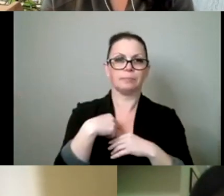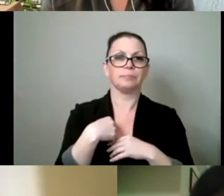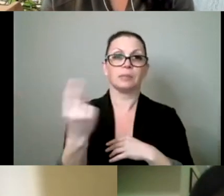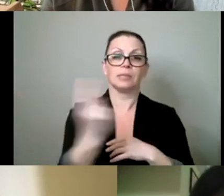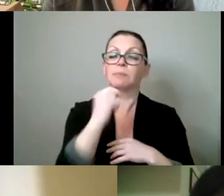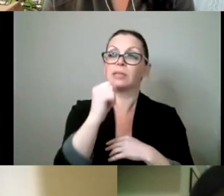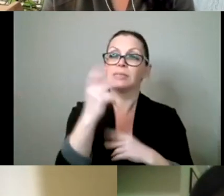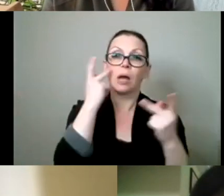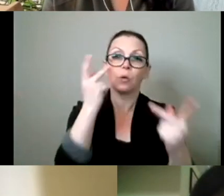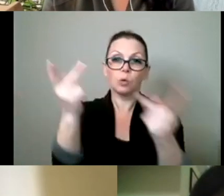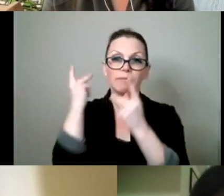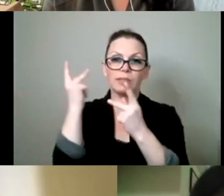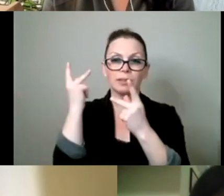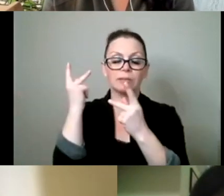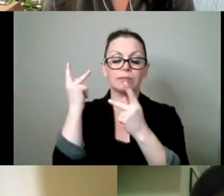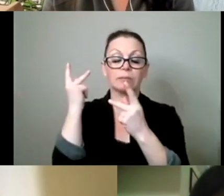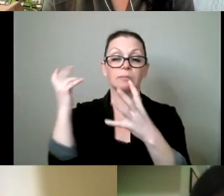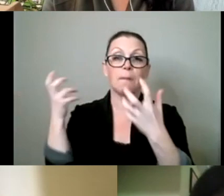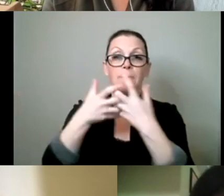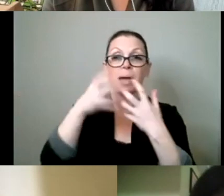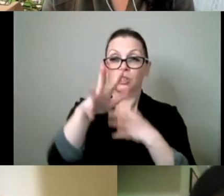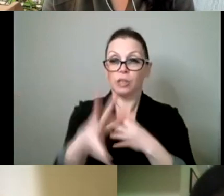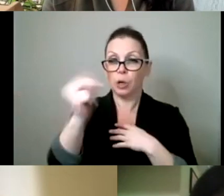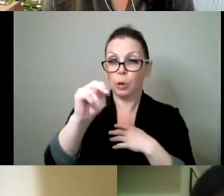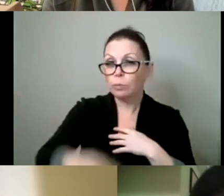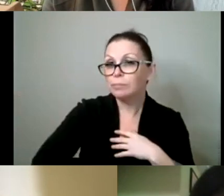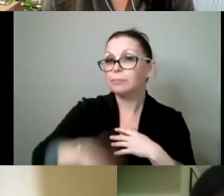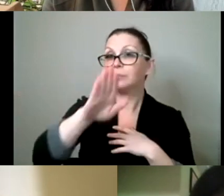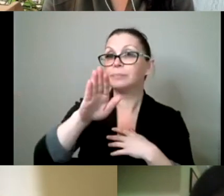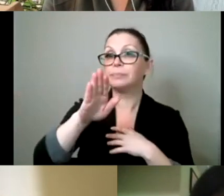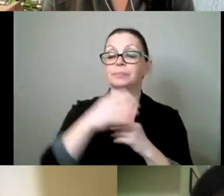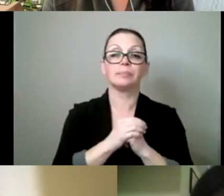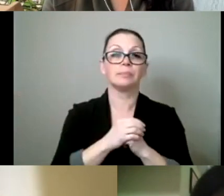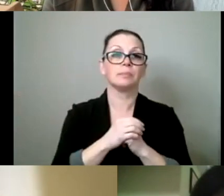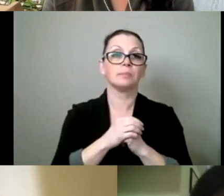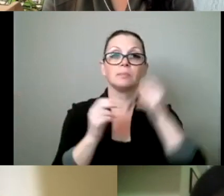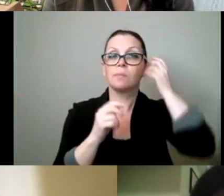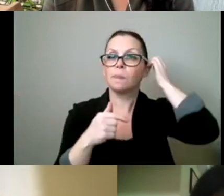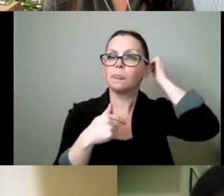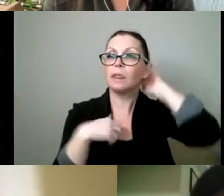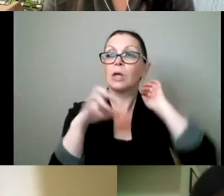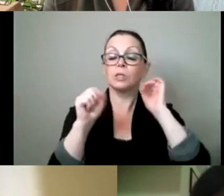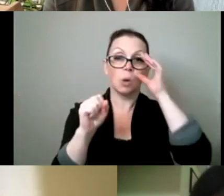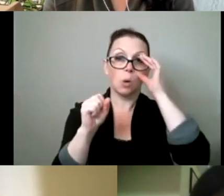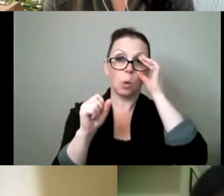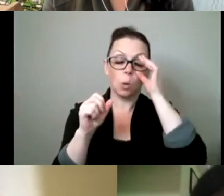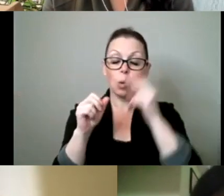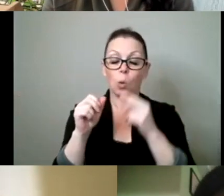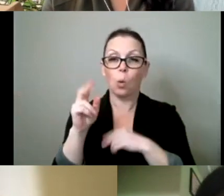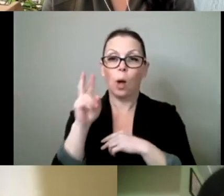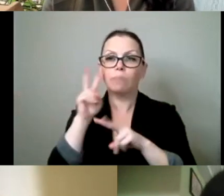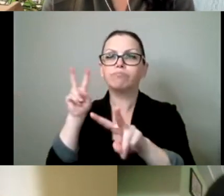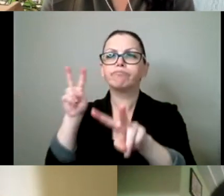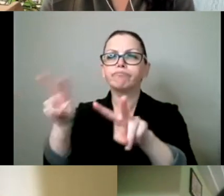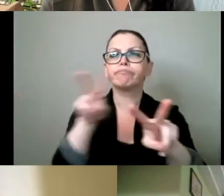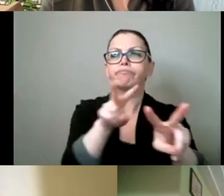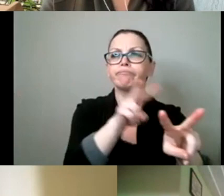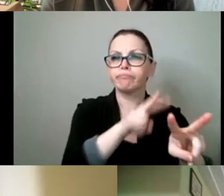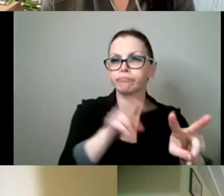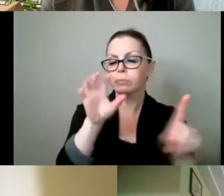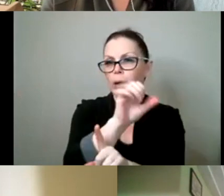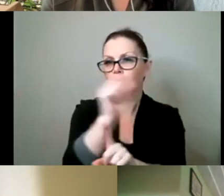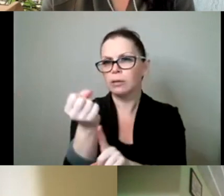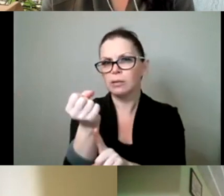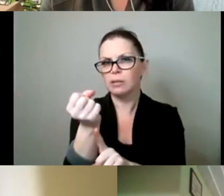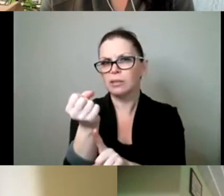their own upbringing. And that's, I mean, I look at those situations and I